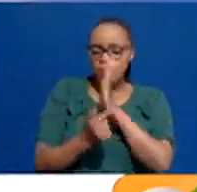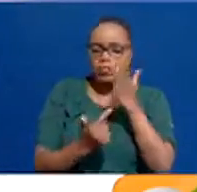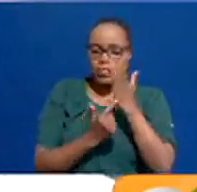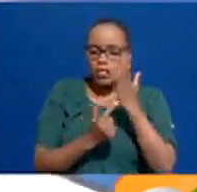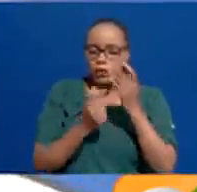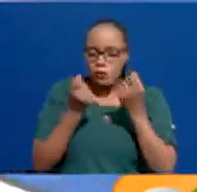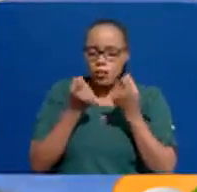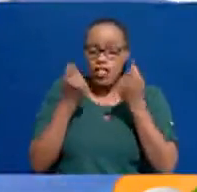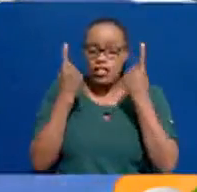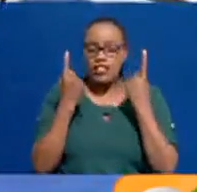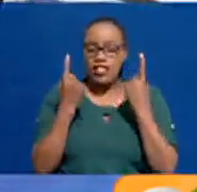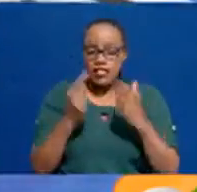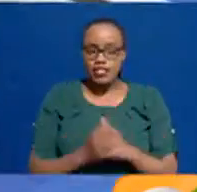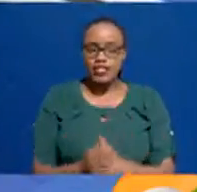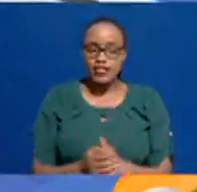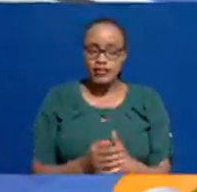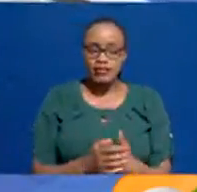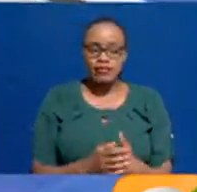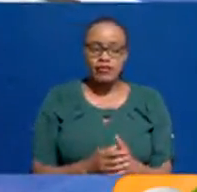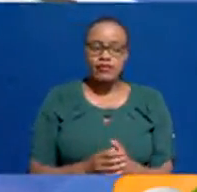teknolojia.